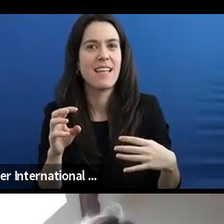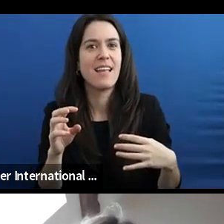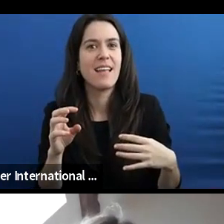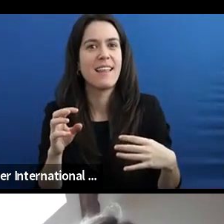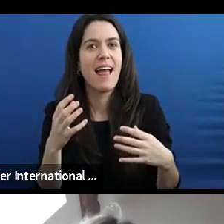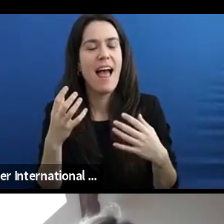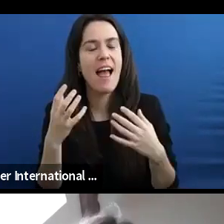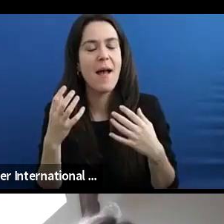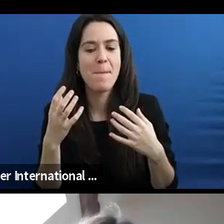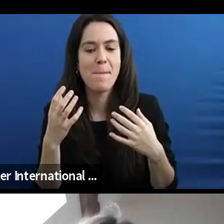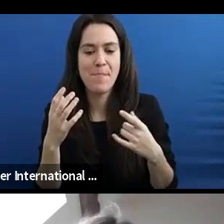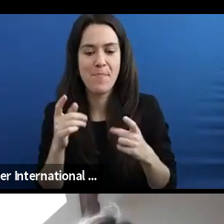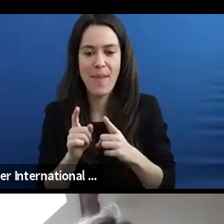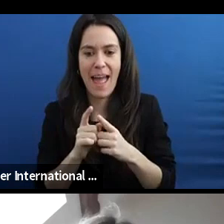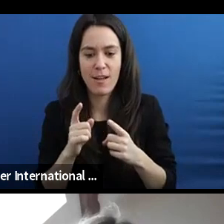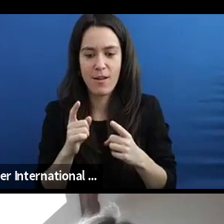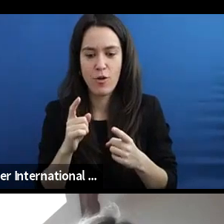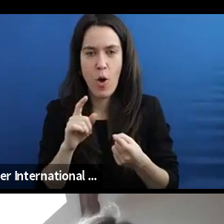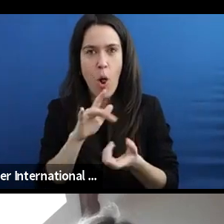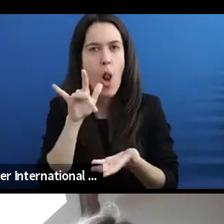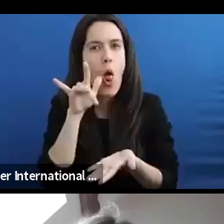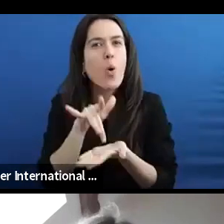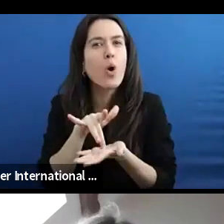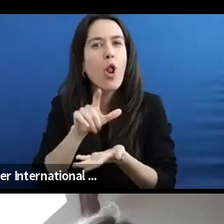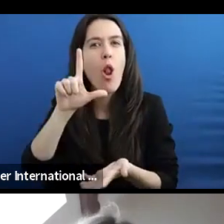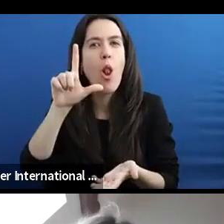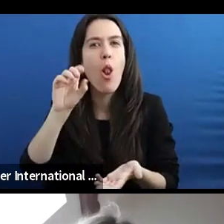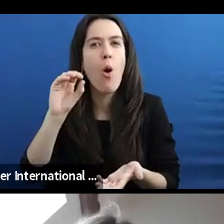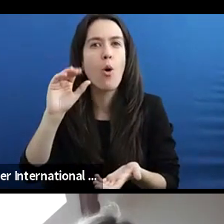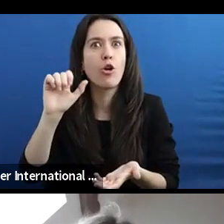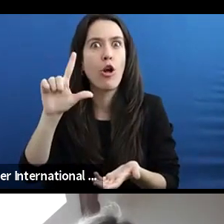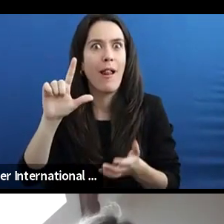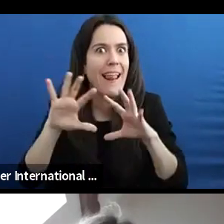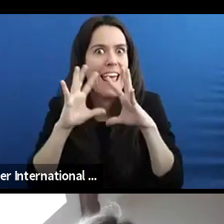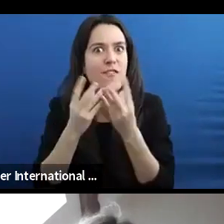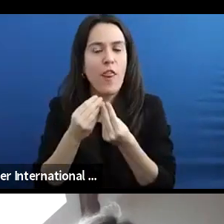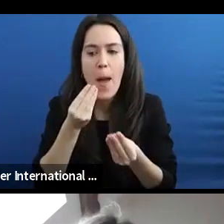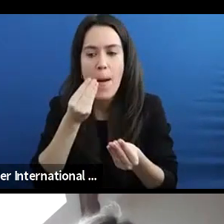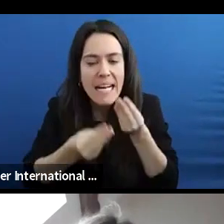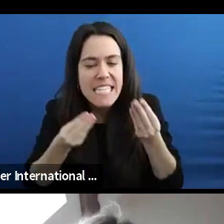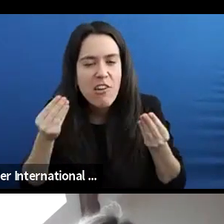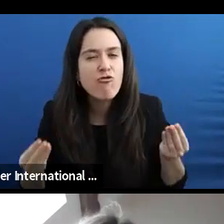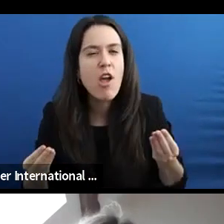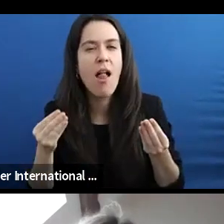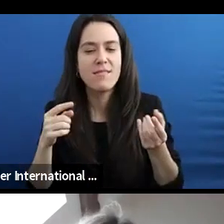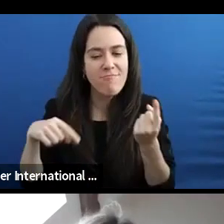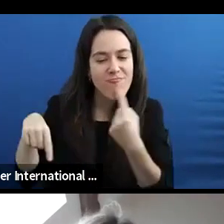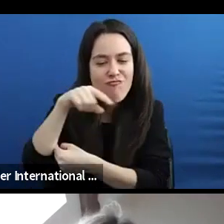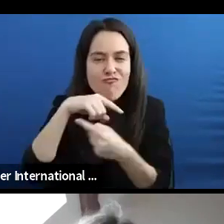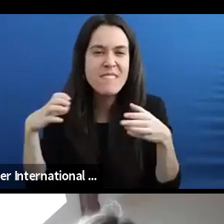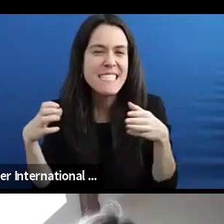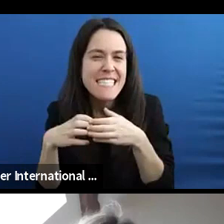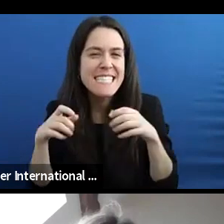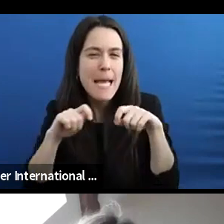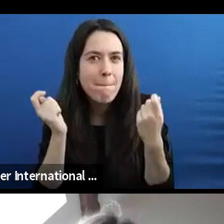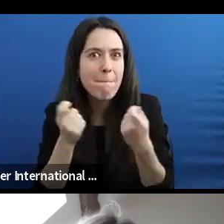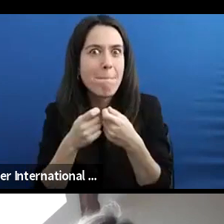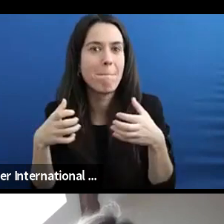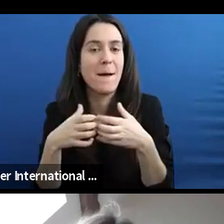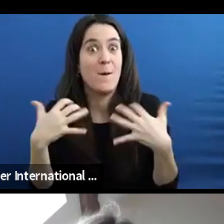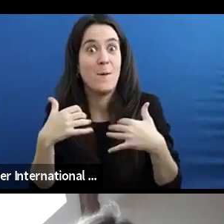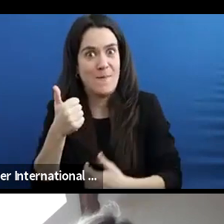local materials. So it was a very good experience. I've heard as well ideas